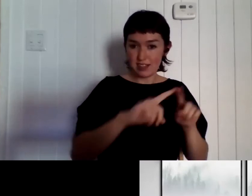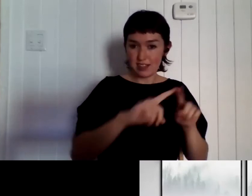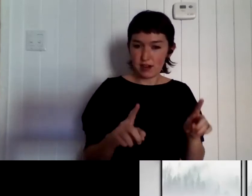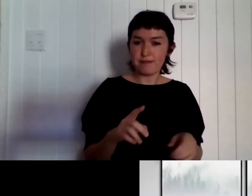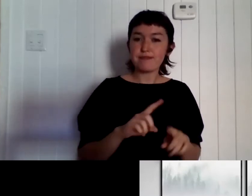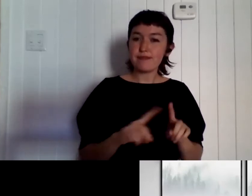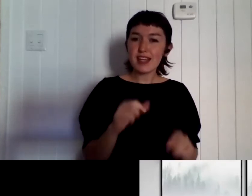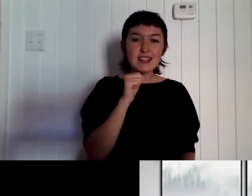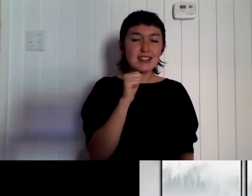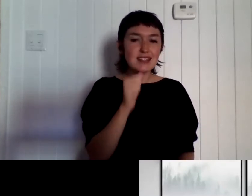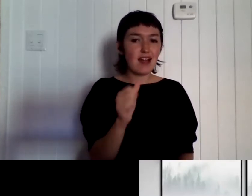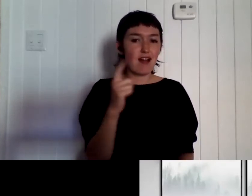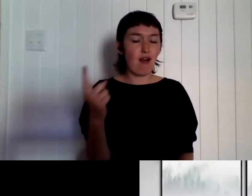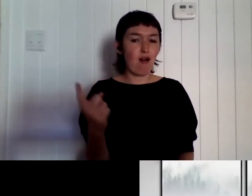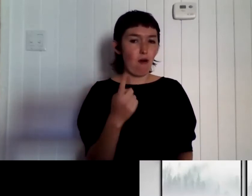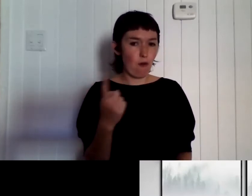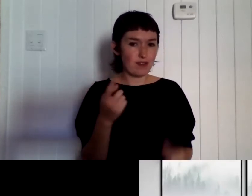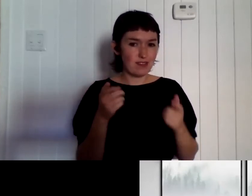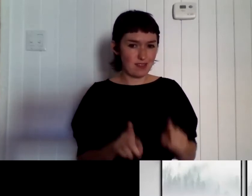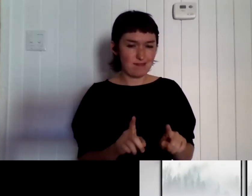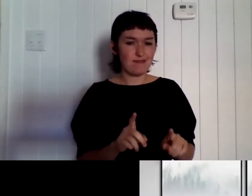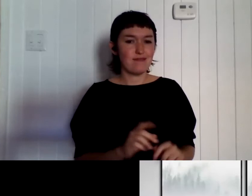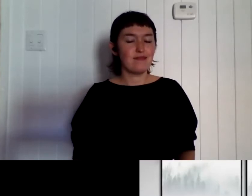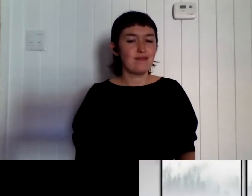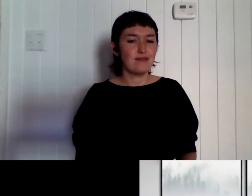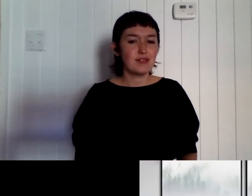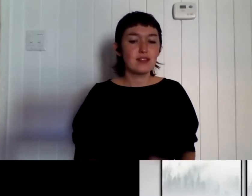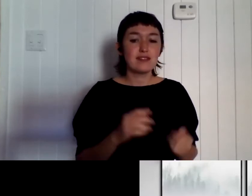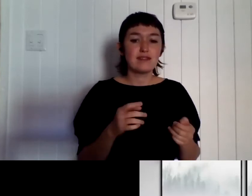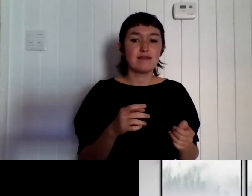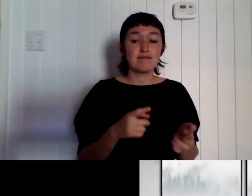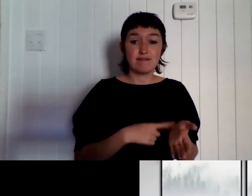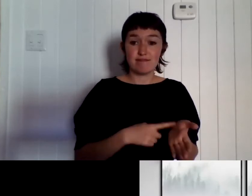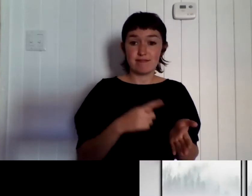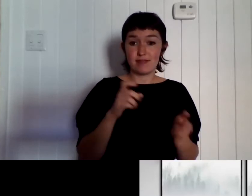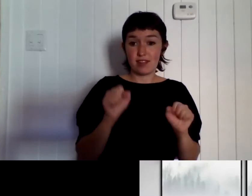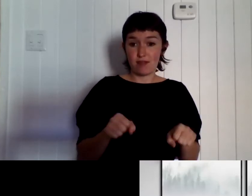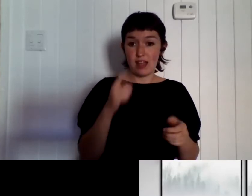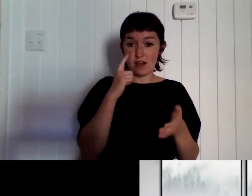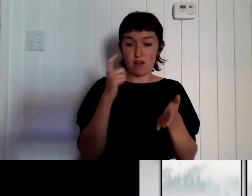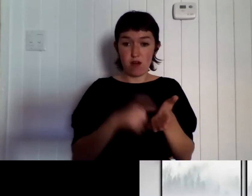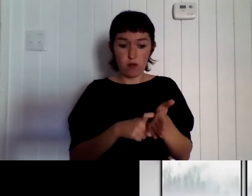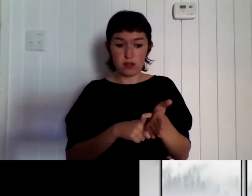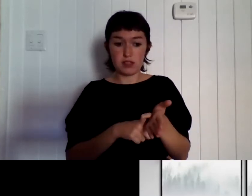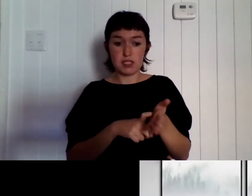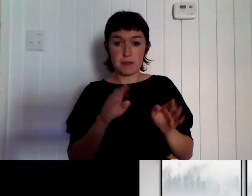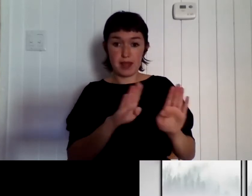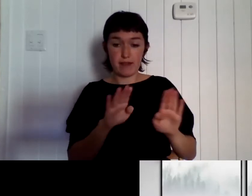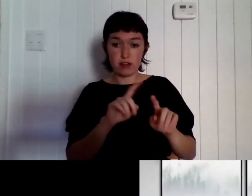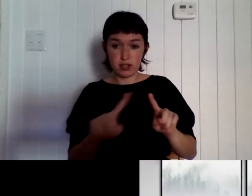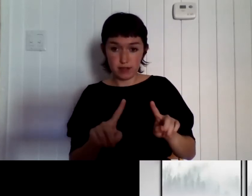always the case. So we talked a little bit about how you can know there's a behavioral difference and you can't find anything in the brain. It looks